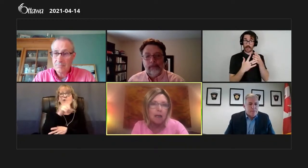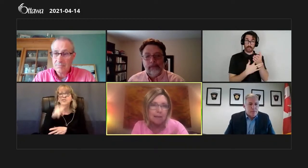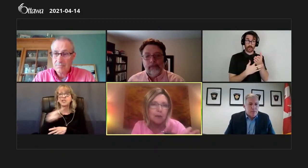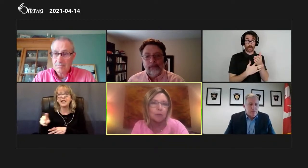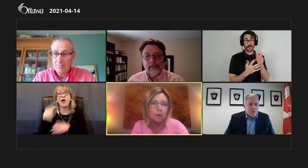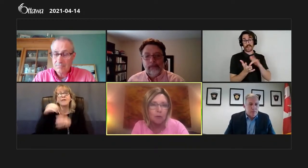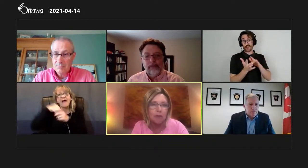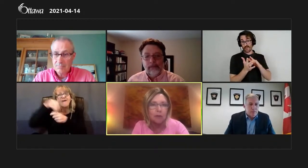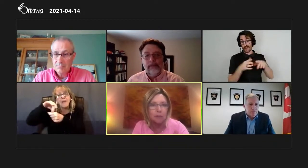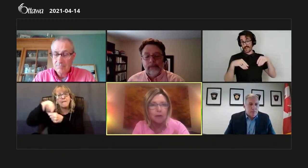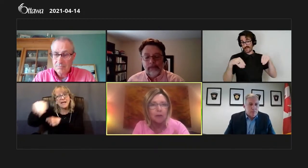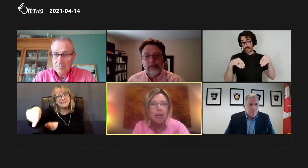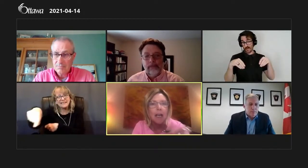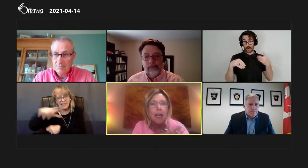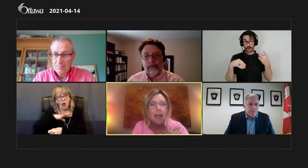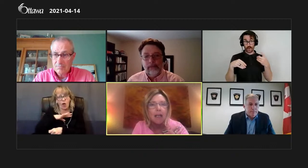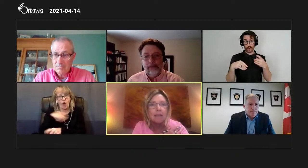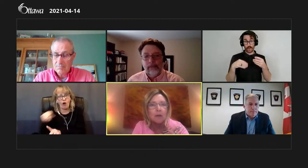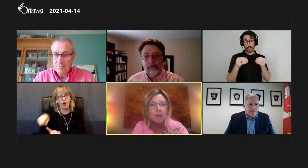as soon or sooner.